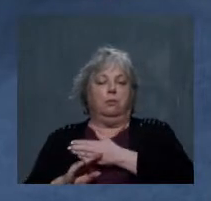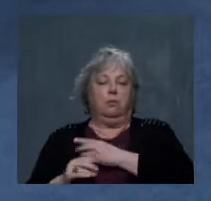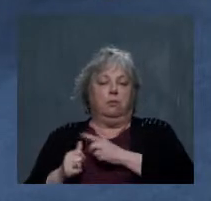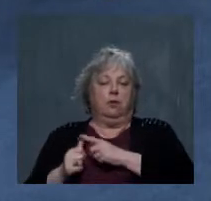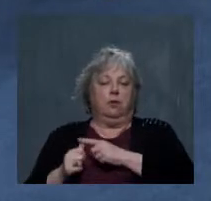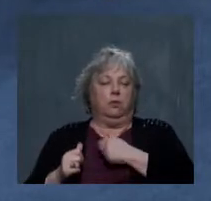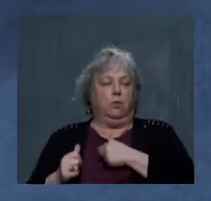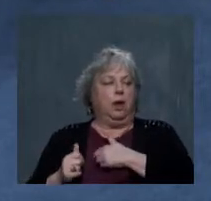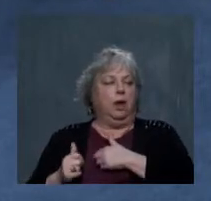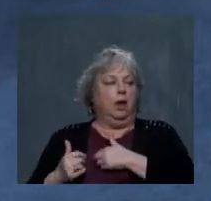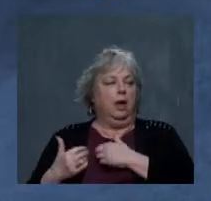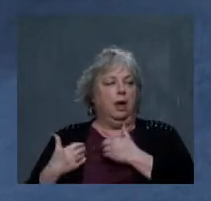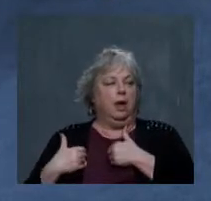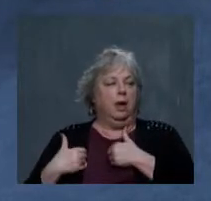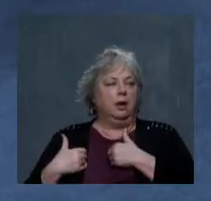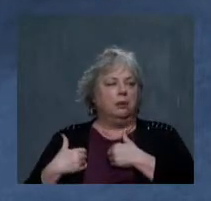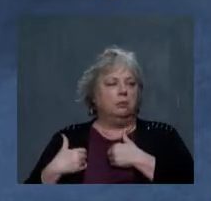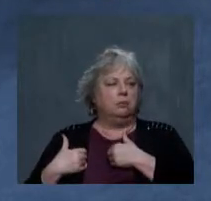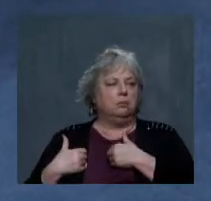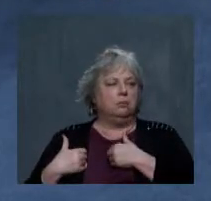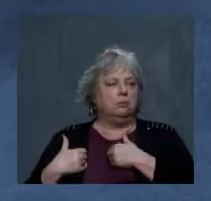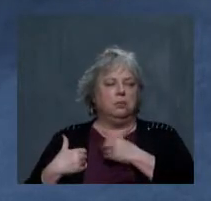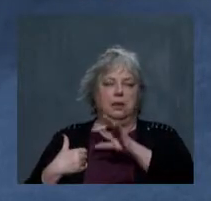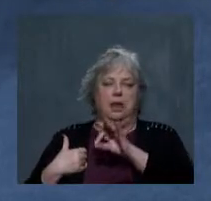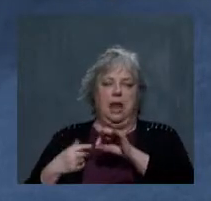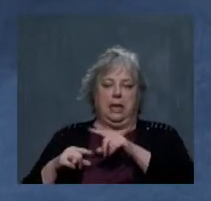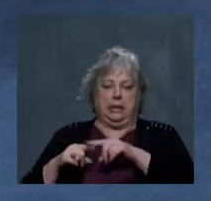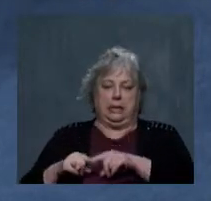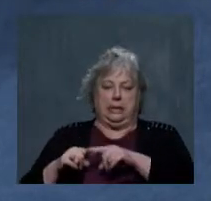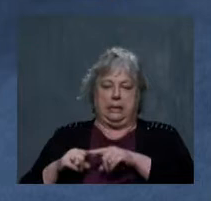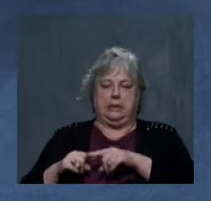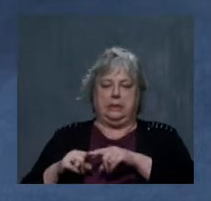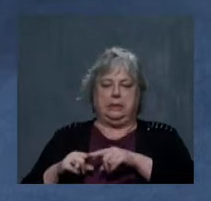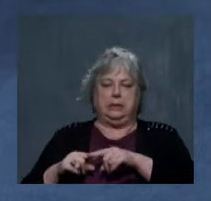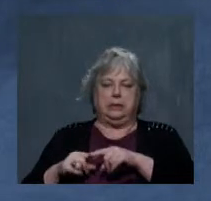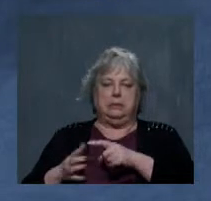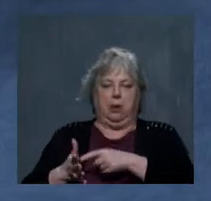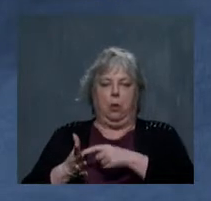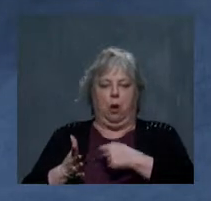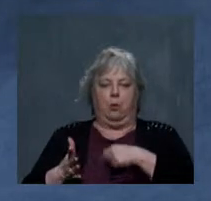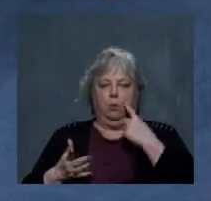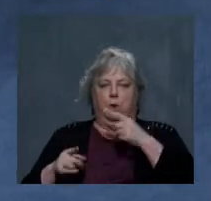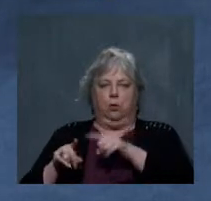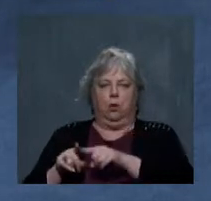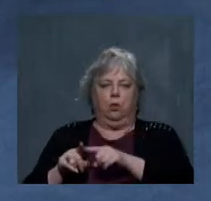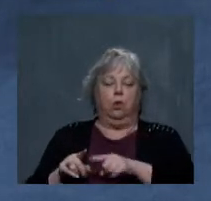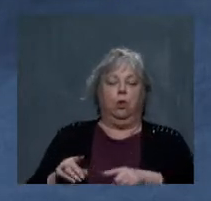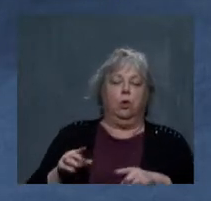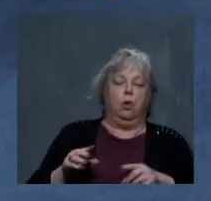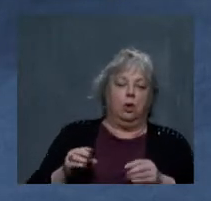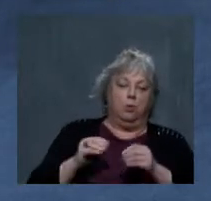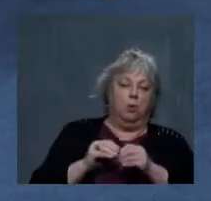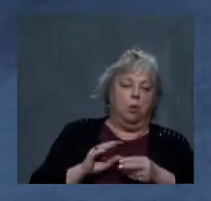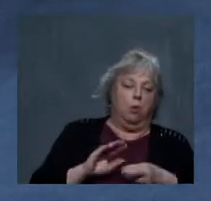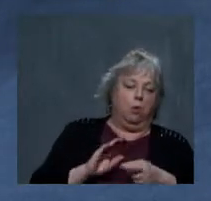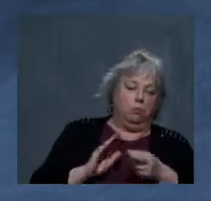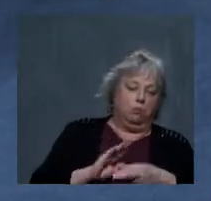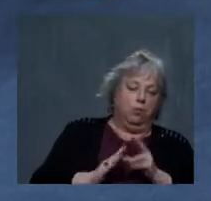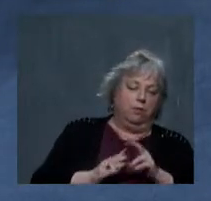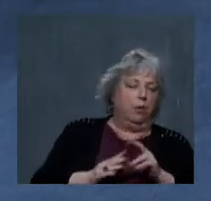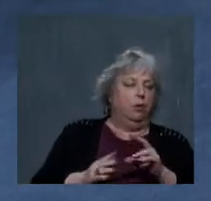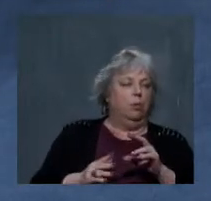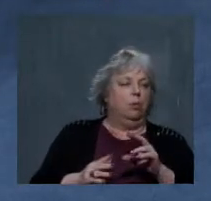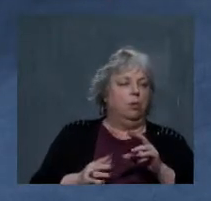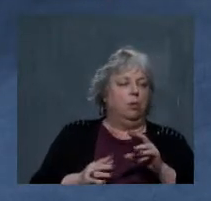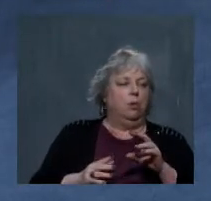of about 9 conditions that we had agreed to, and after further review, Ms. Delsa sent